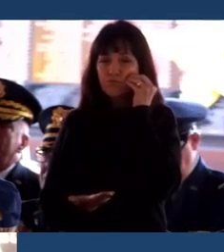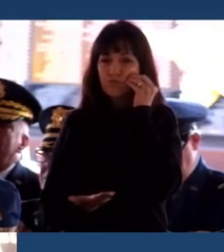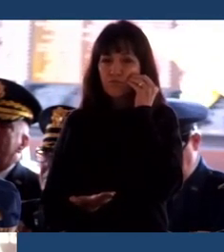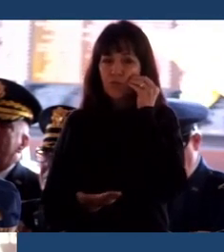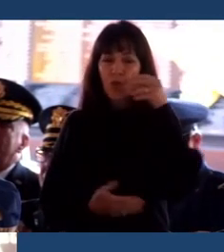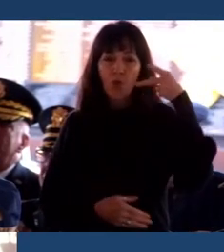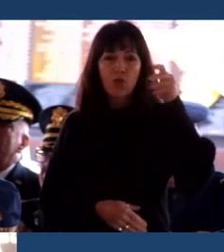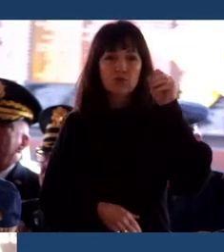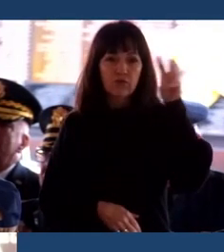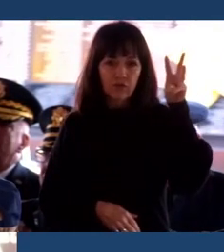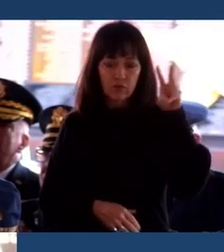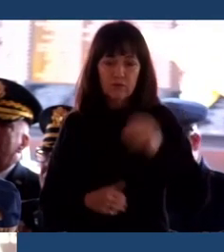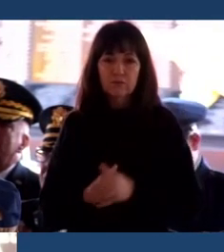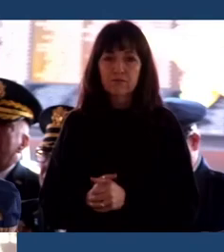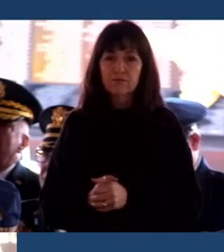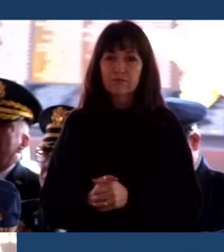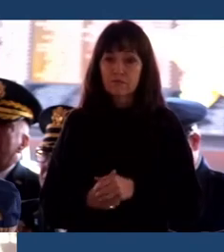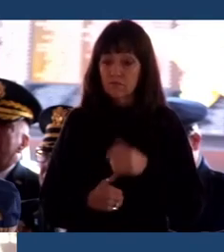I had